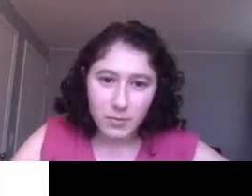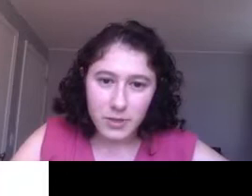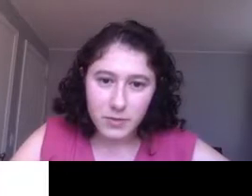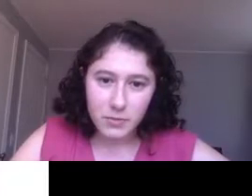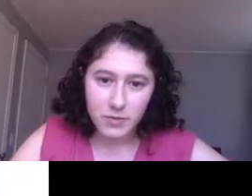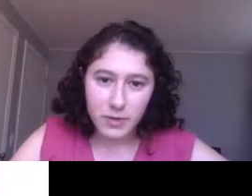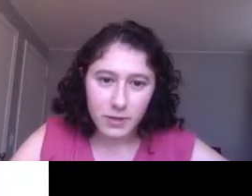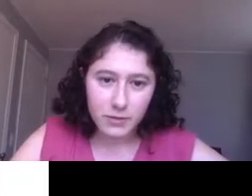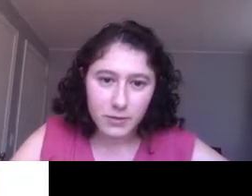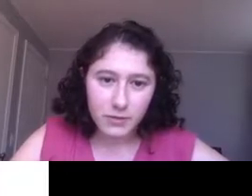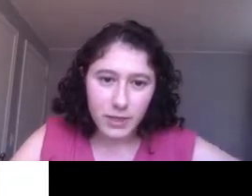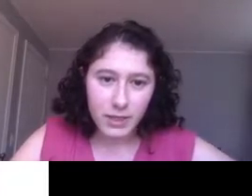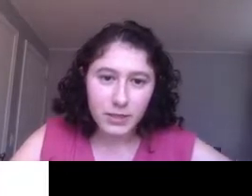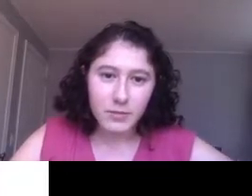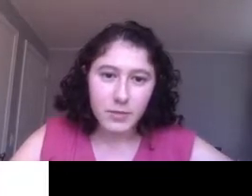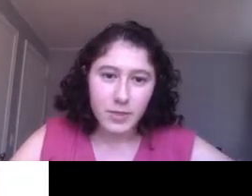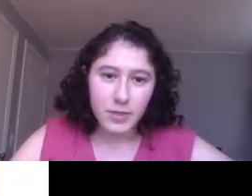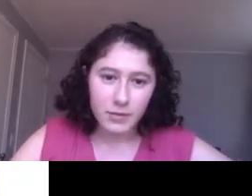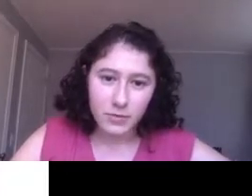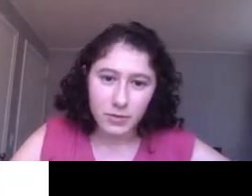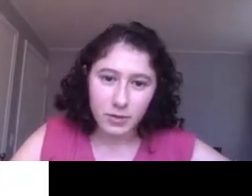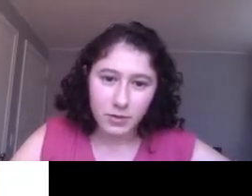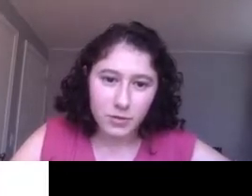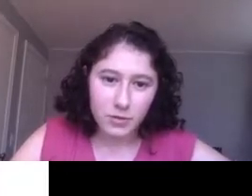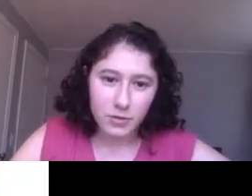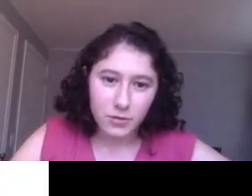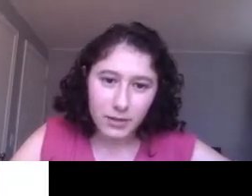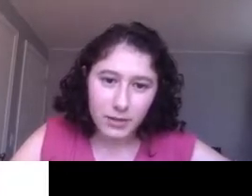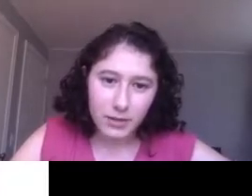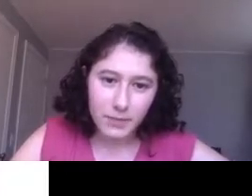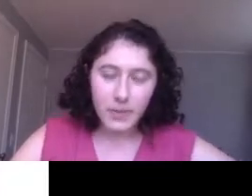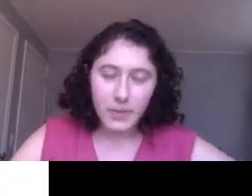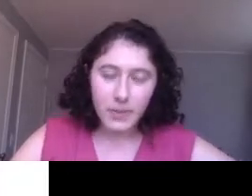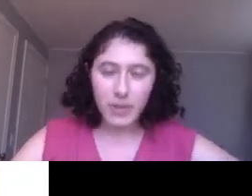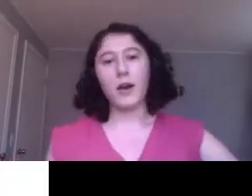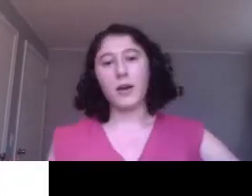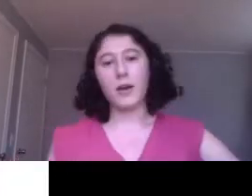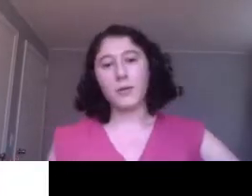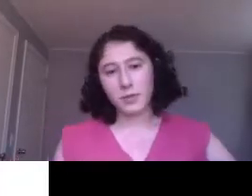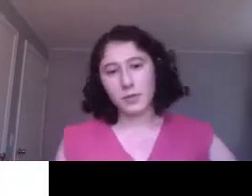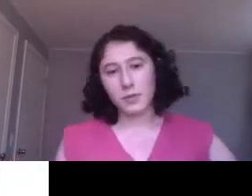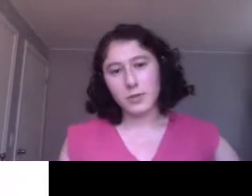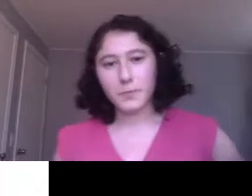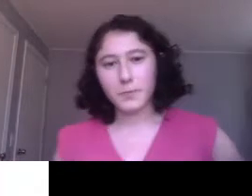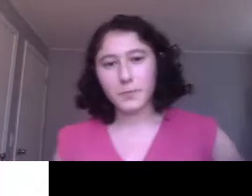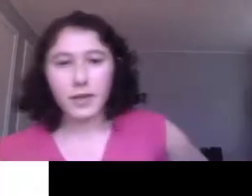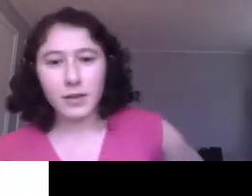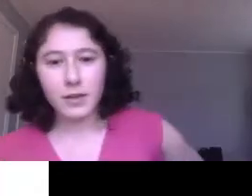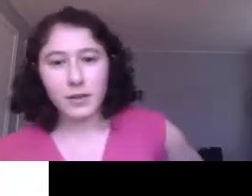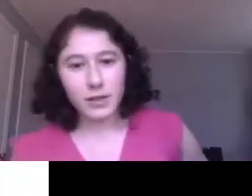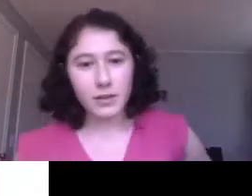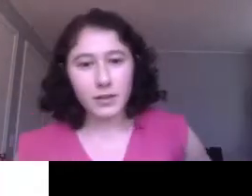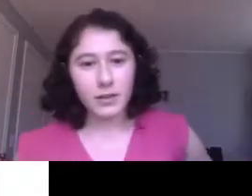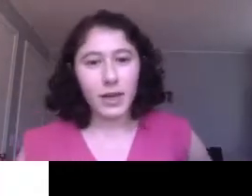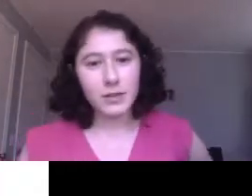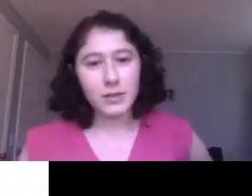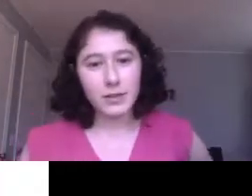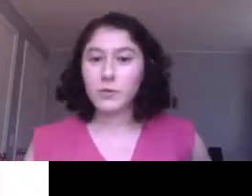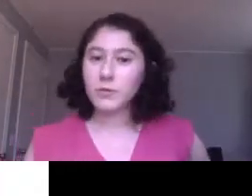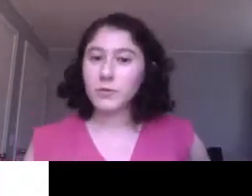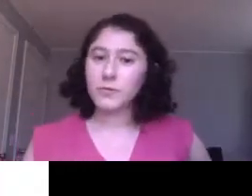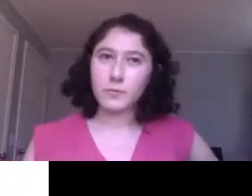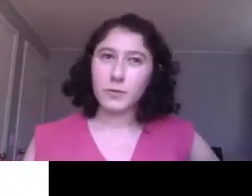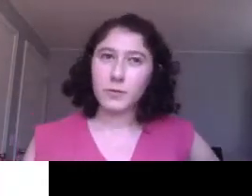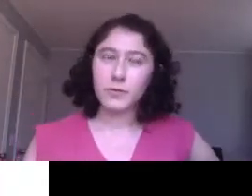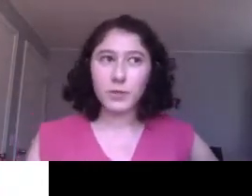can the participant move their hand freely or they have the controller on a track? Sure, so the hand